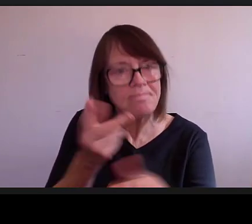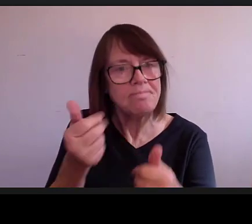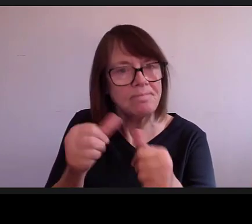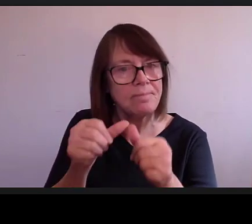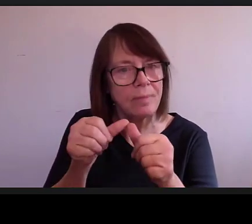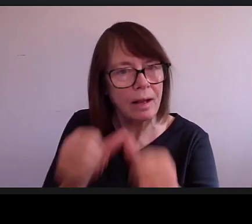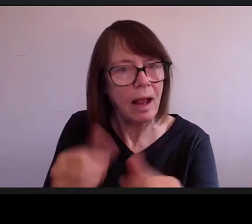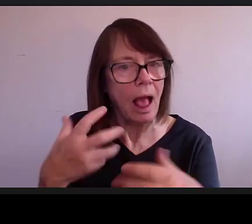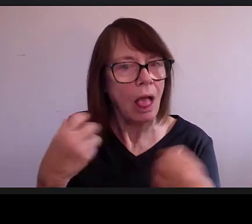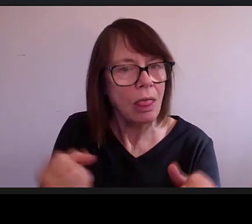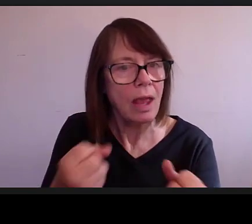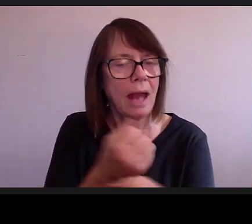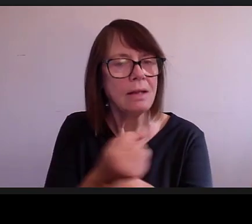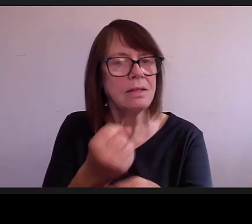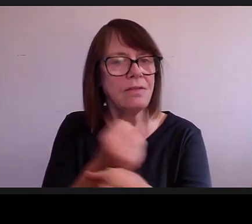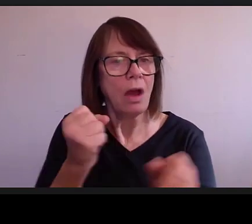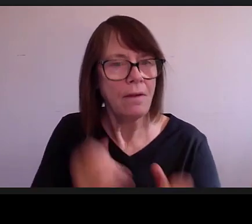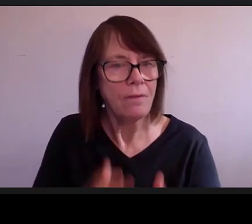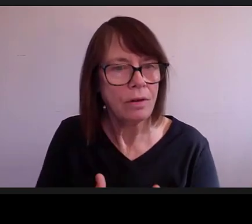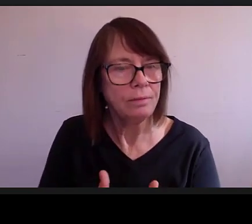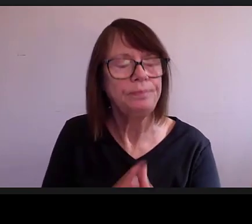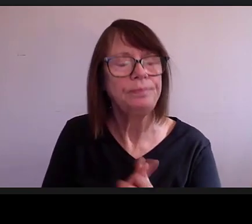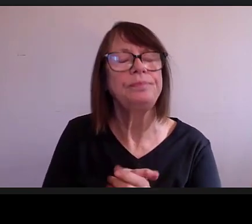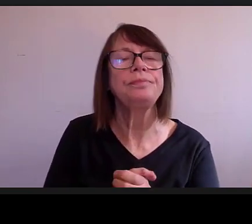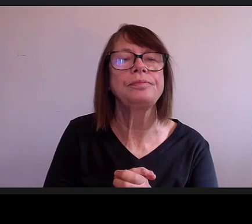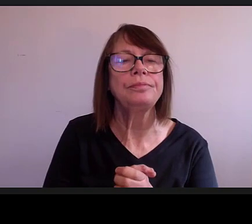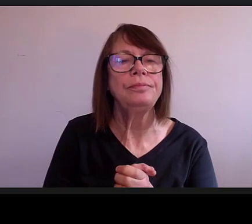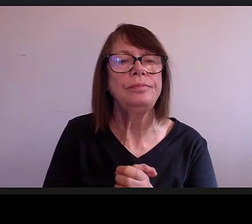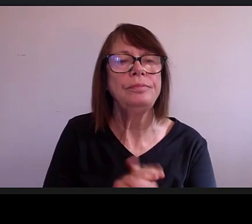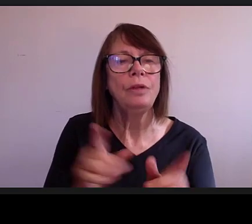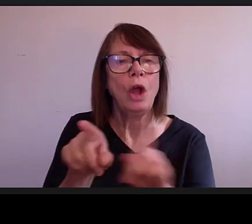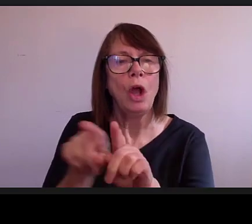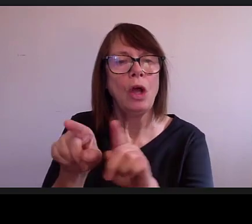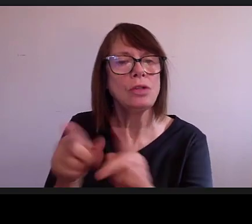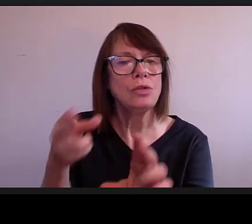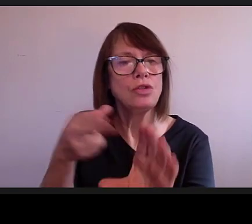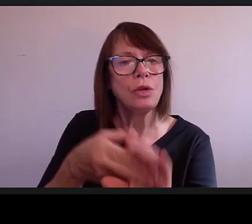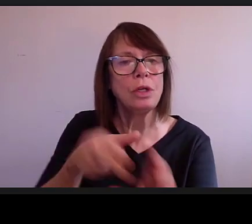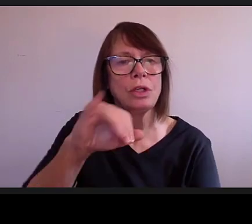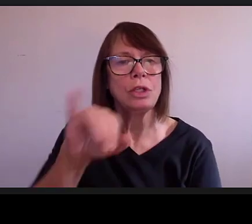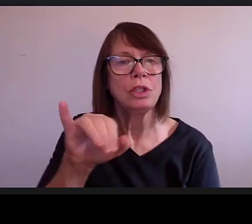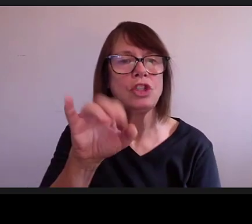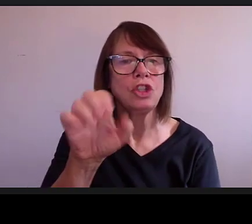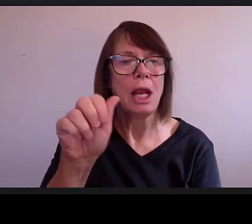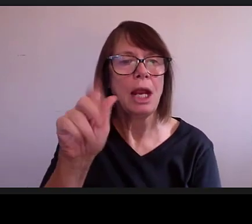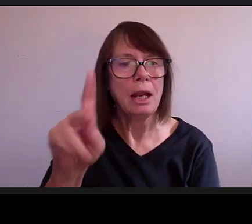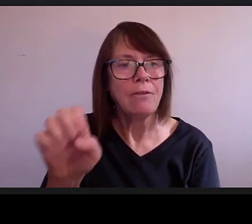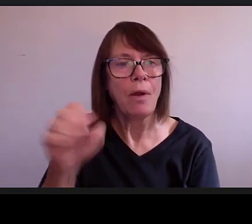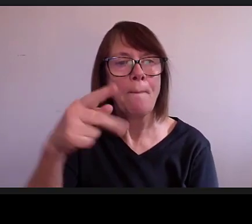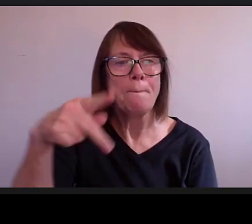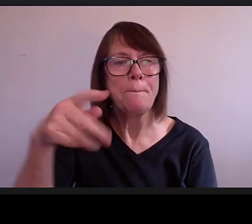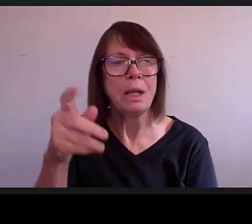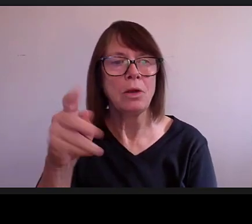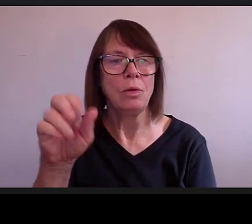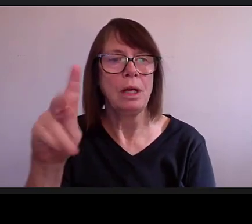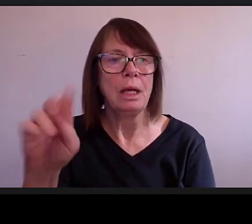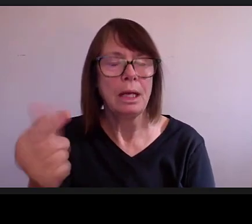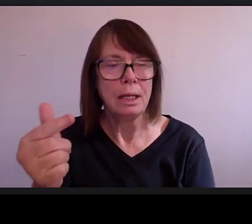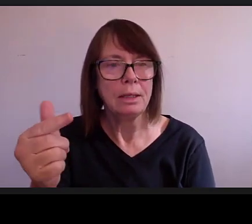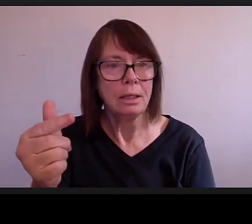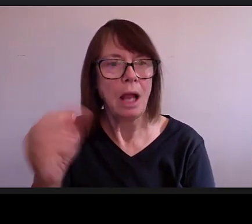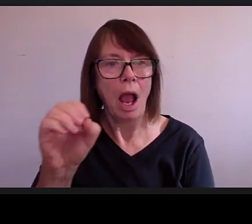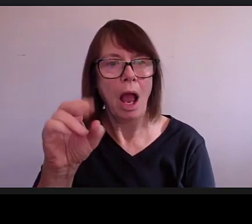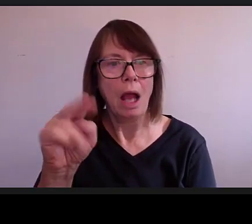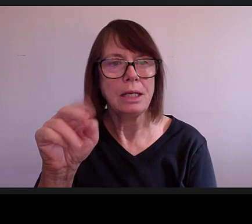care. Also joining our panel is Jake from Pickering, Ontario. Jake is a